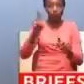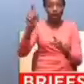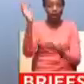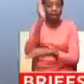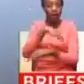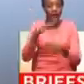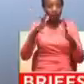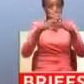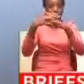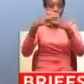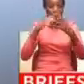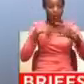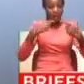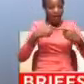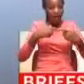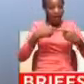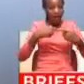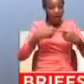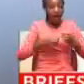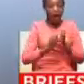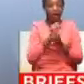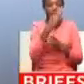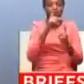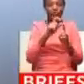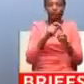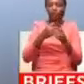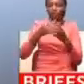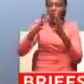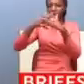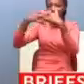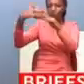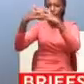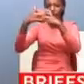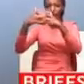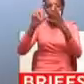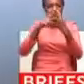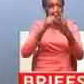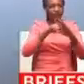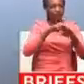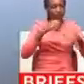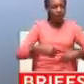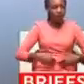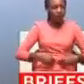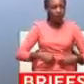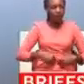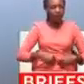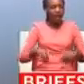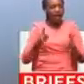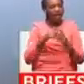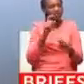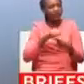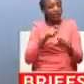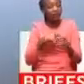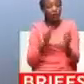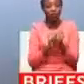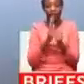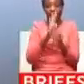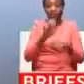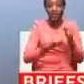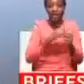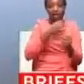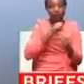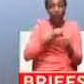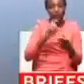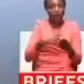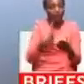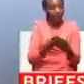I grew up in the U.S. from mm-hmm. childhood to about, I must have been about 15 when I came to Kenya. And then